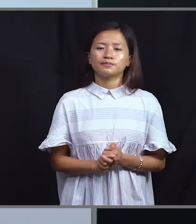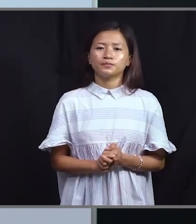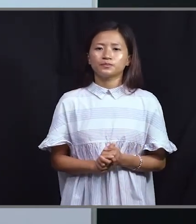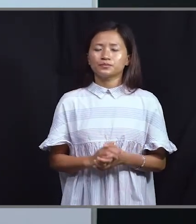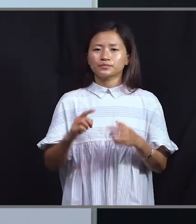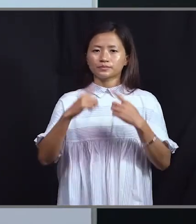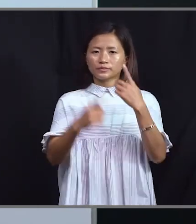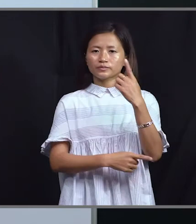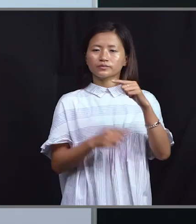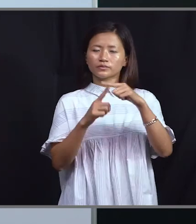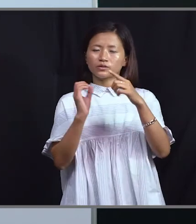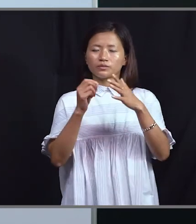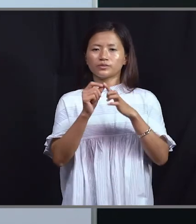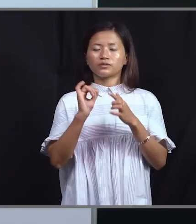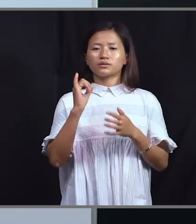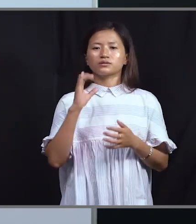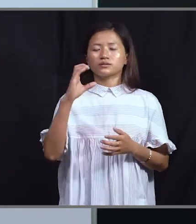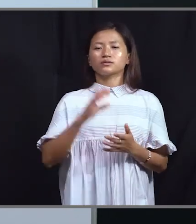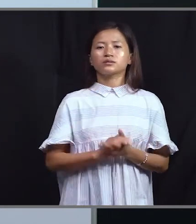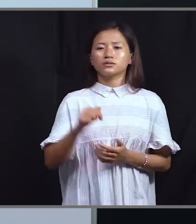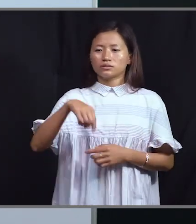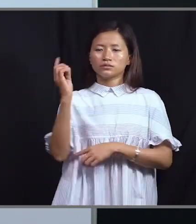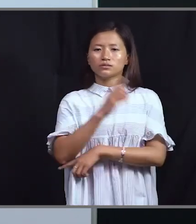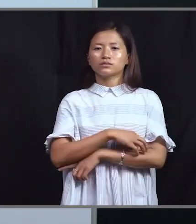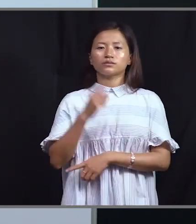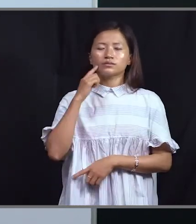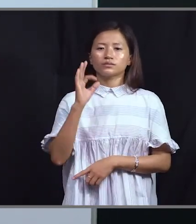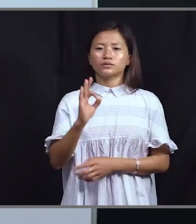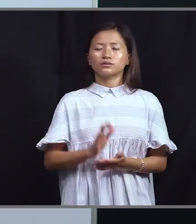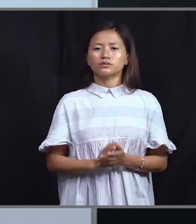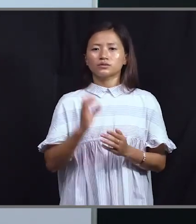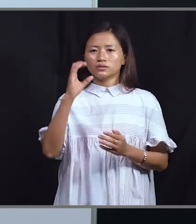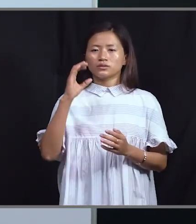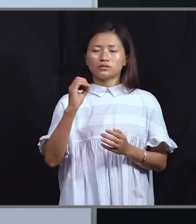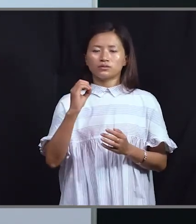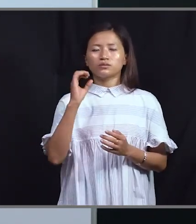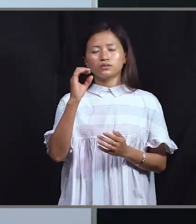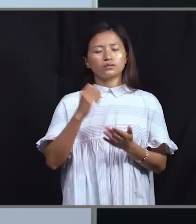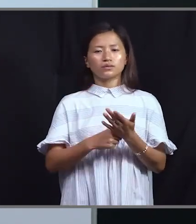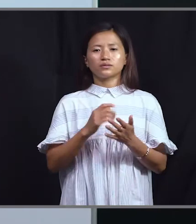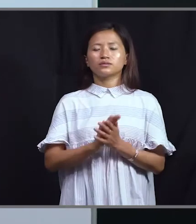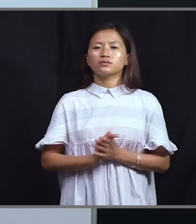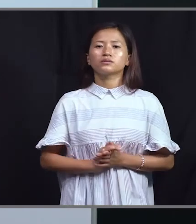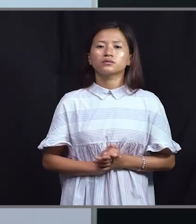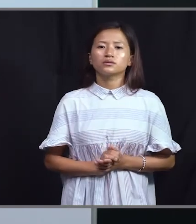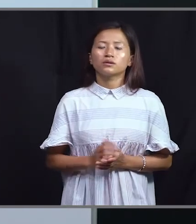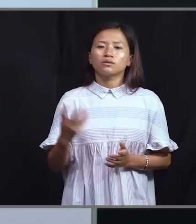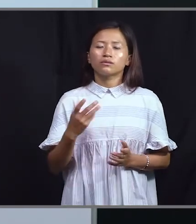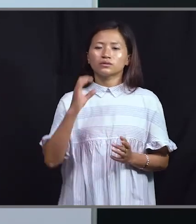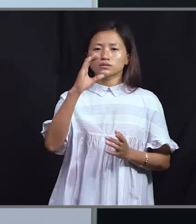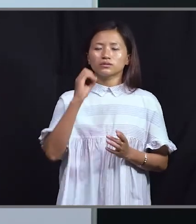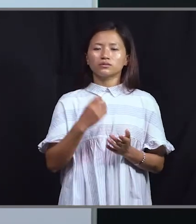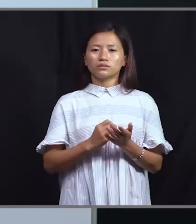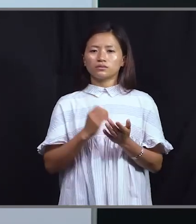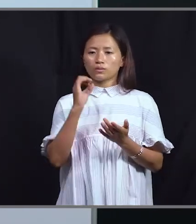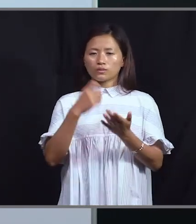the last topic for today will be importance of coordination. Why is coordination